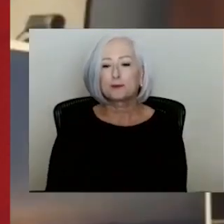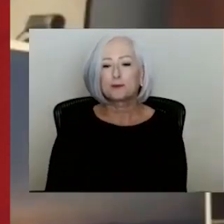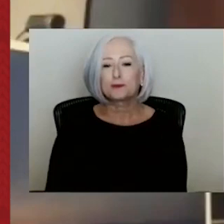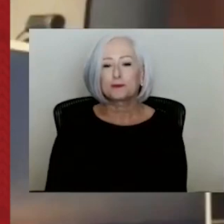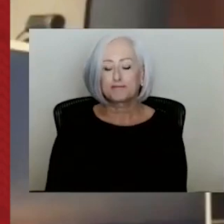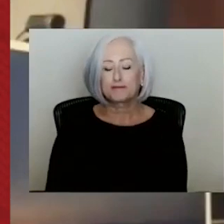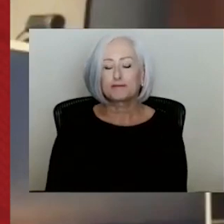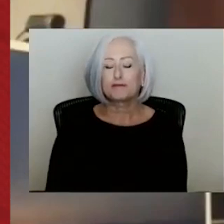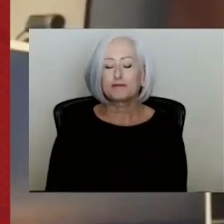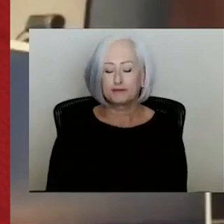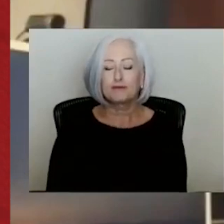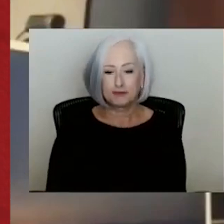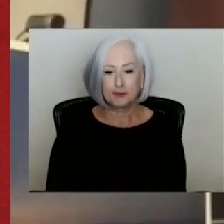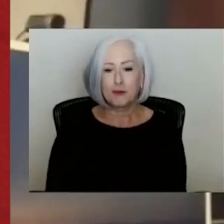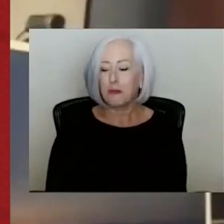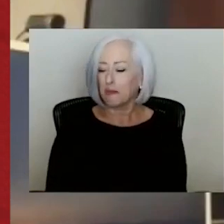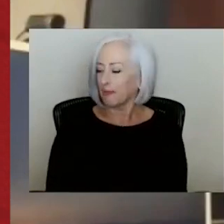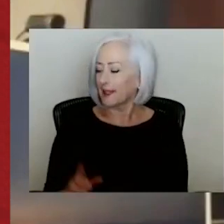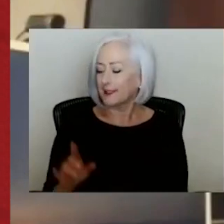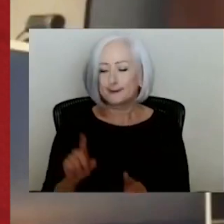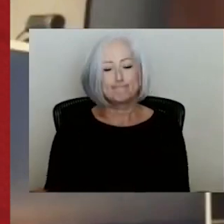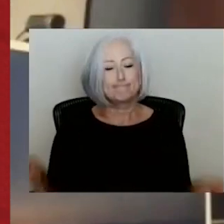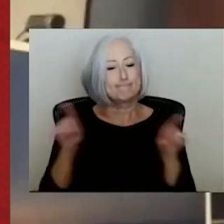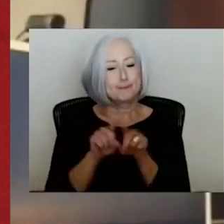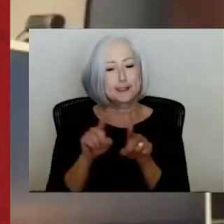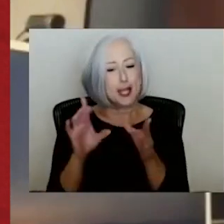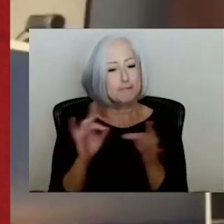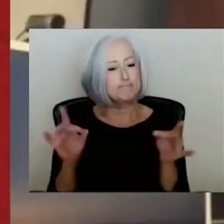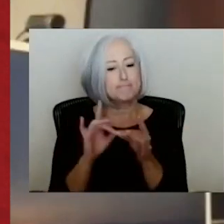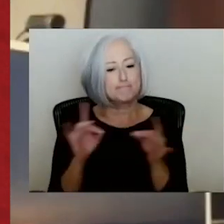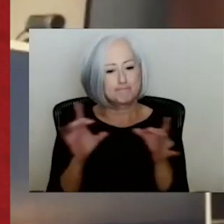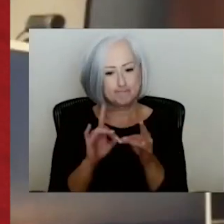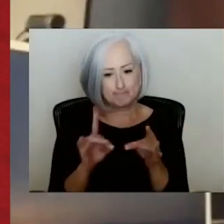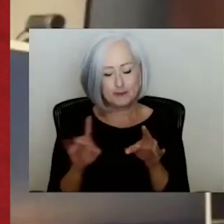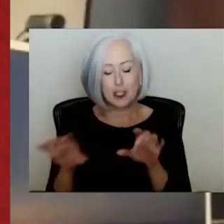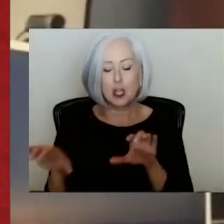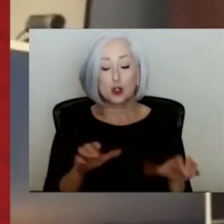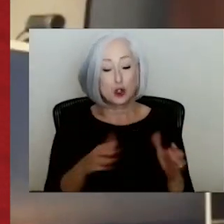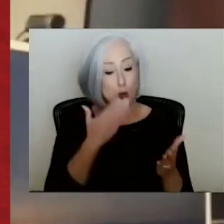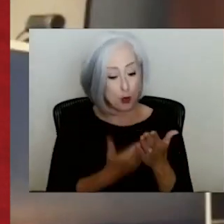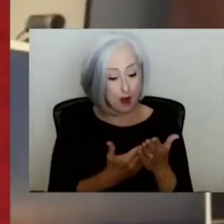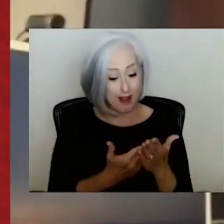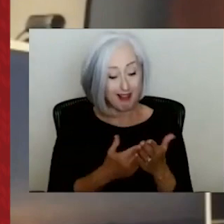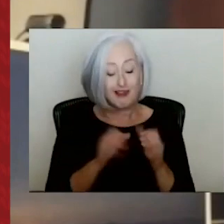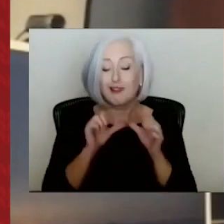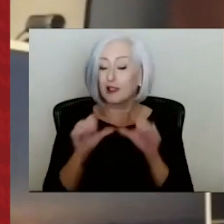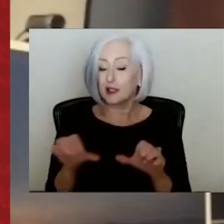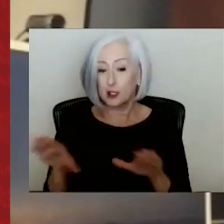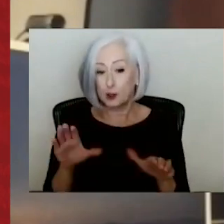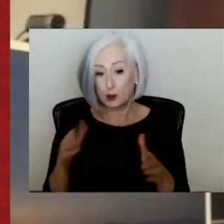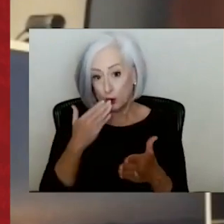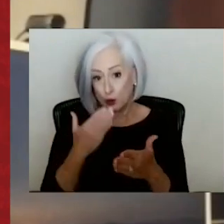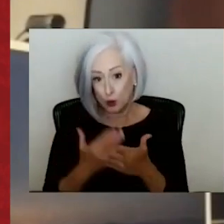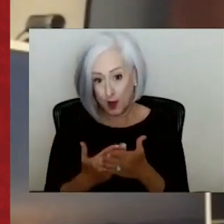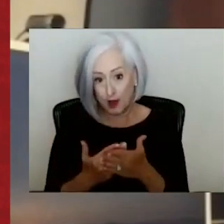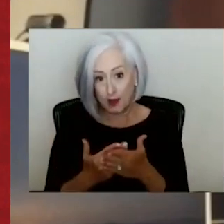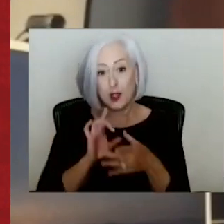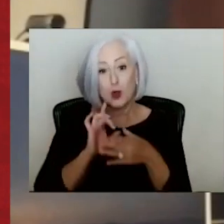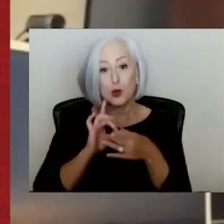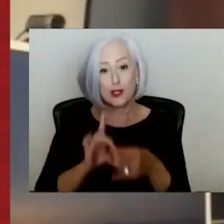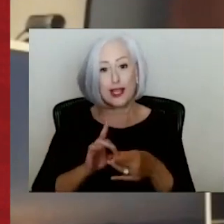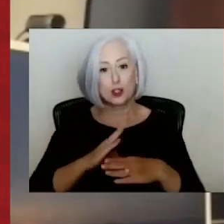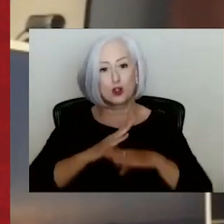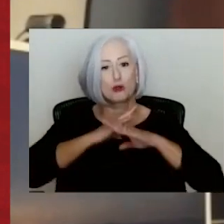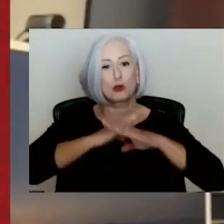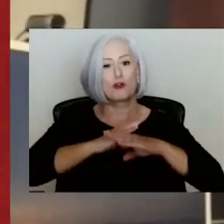as we said all along, we are doing well. We continue to do well in terms of our prevention